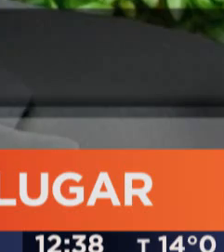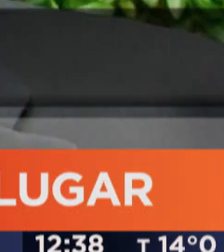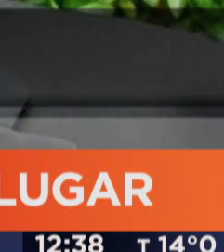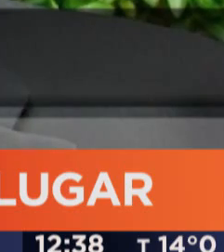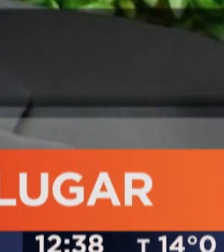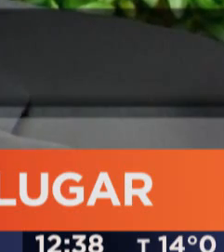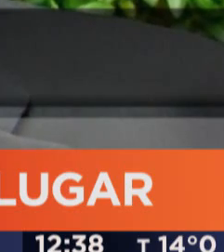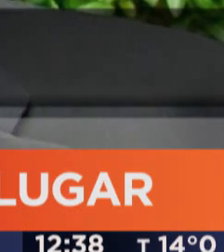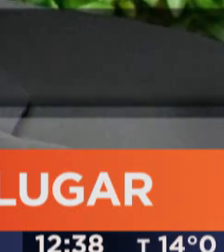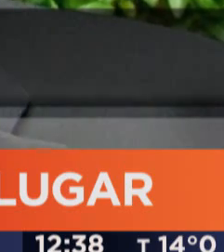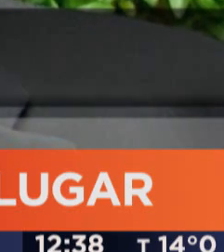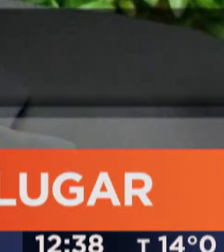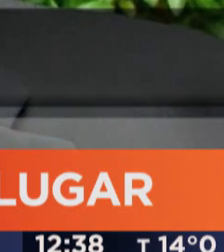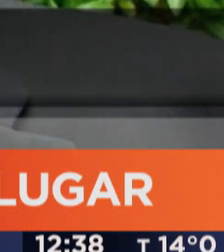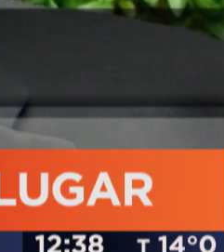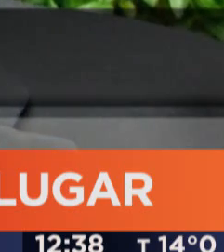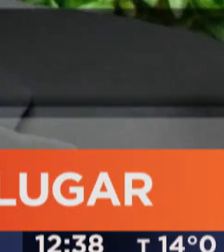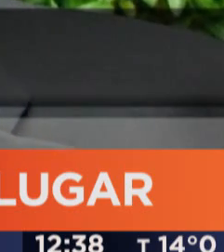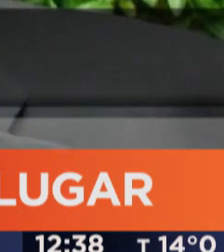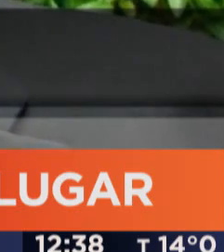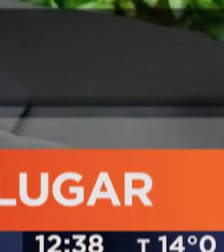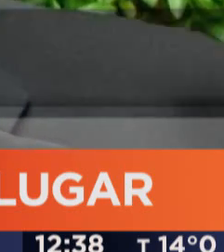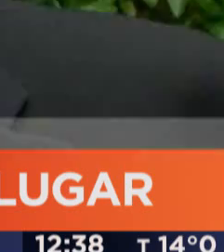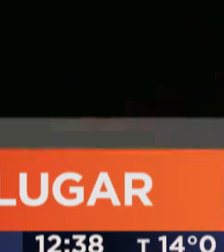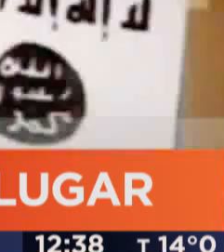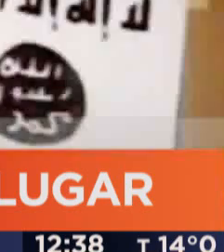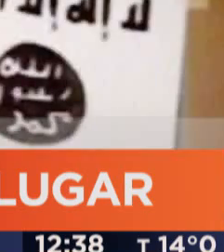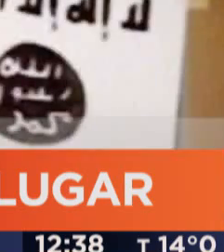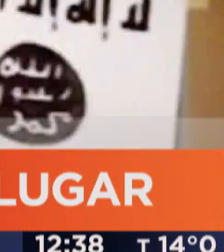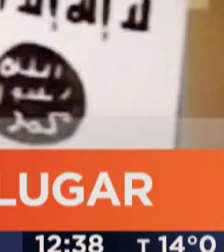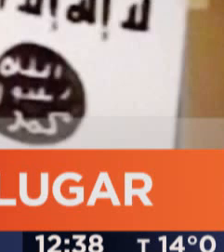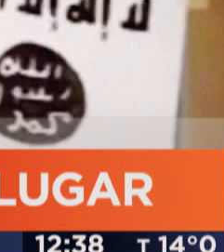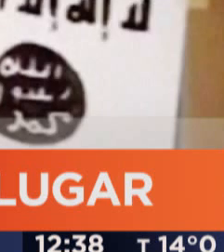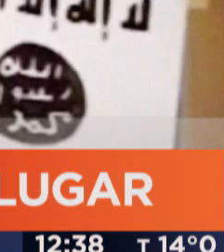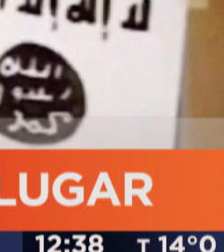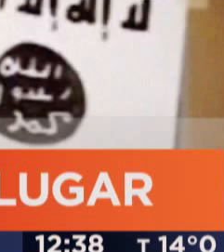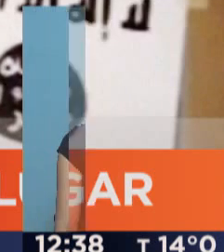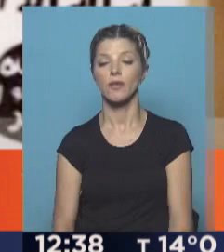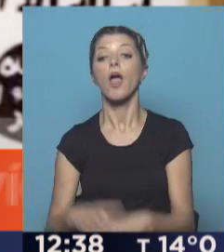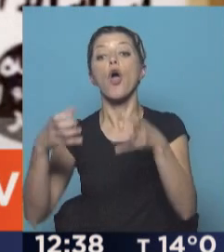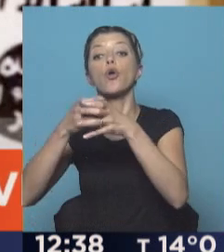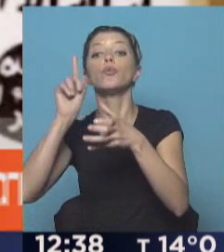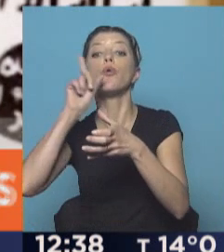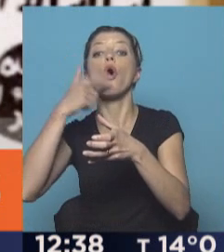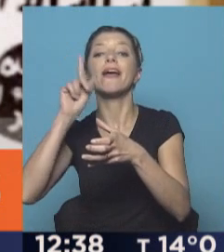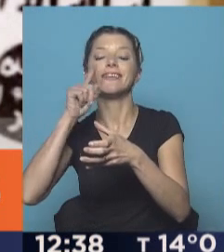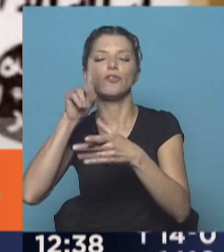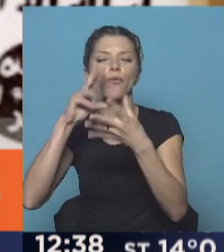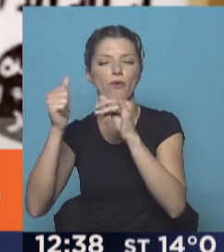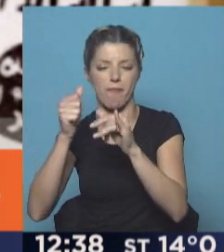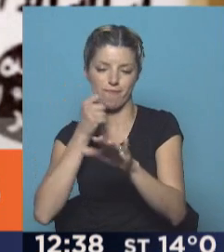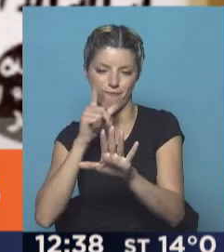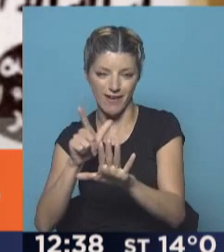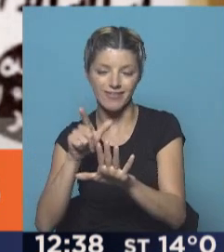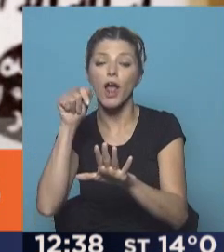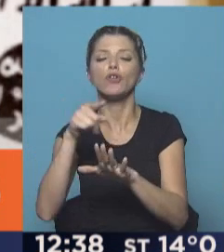corresponding democratic controls thereof, but we should not kid ourselves. La fórmula del ISIS es sencilla.